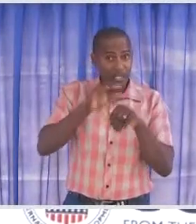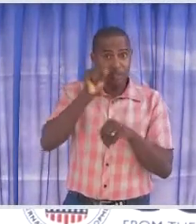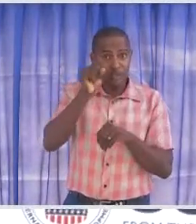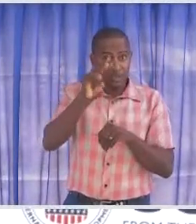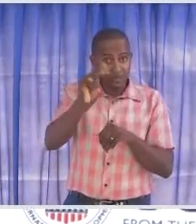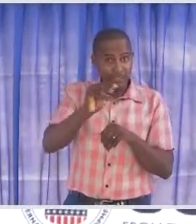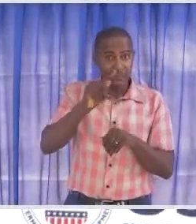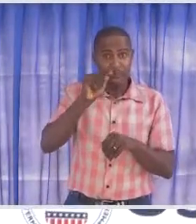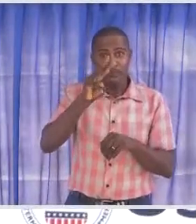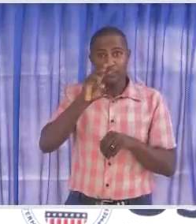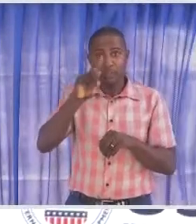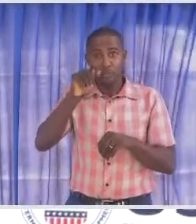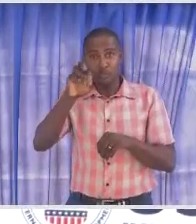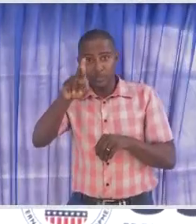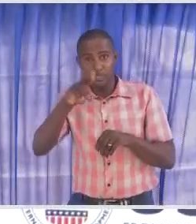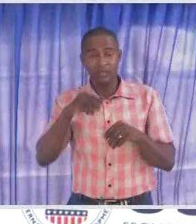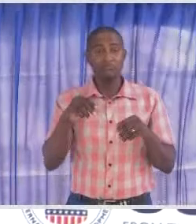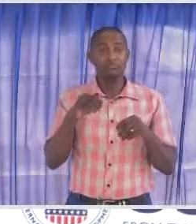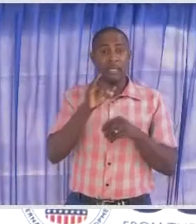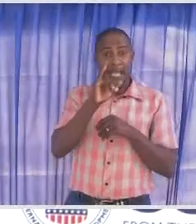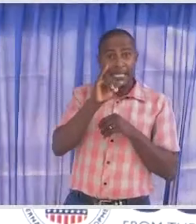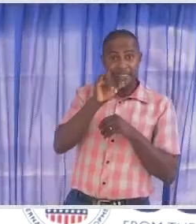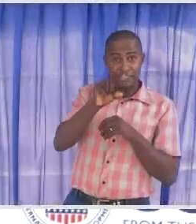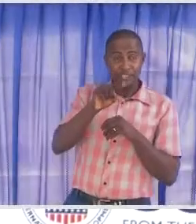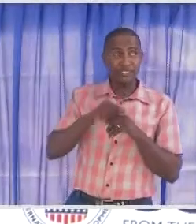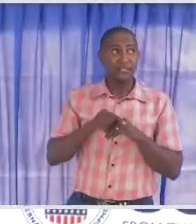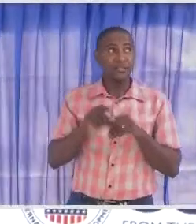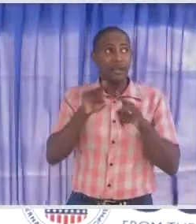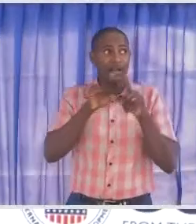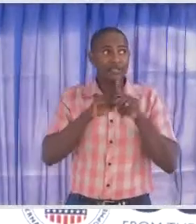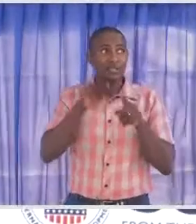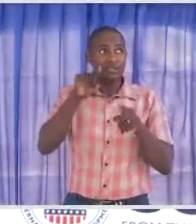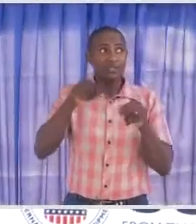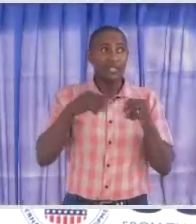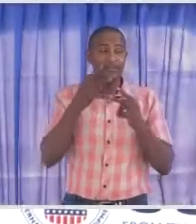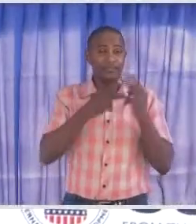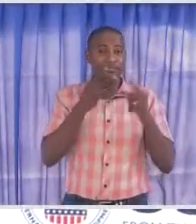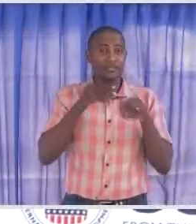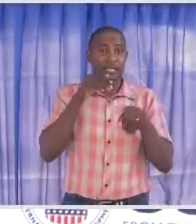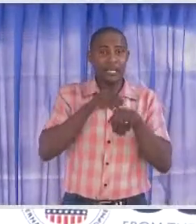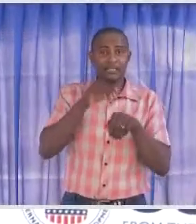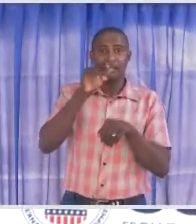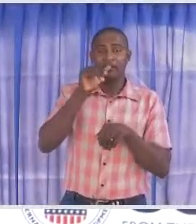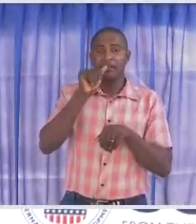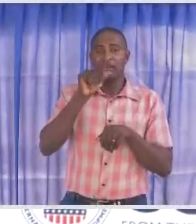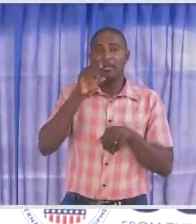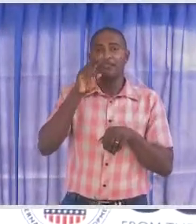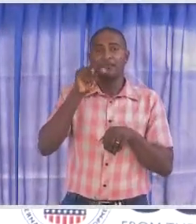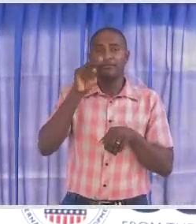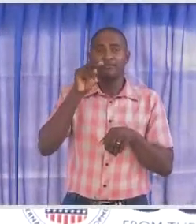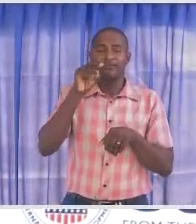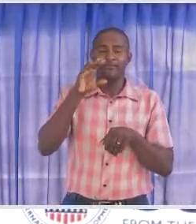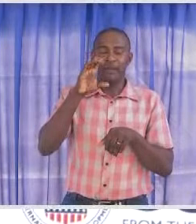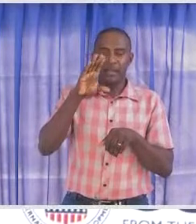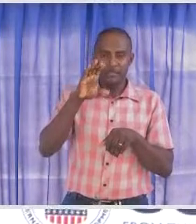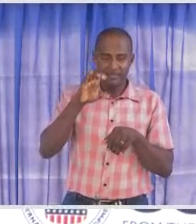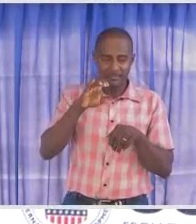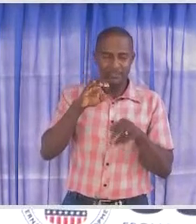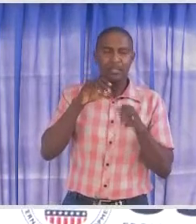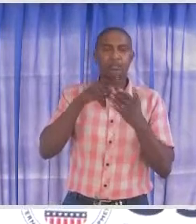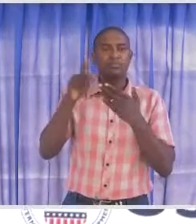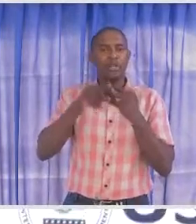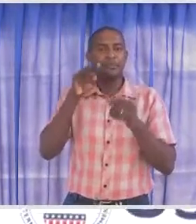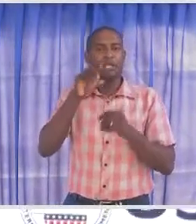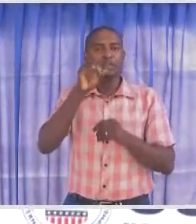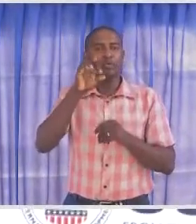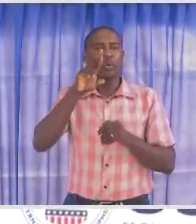Twitter. We are on Instagram. You can actually also visit us at advancedprogram.org on our website, and just stay in